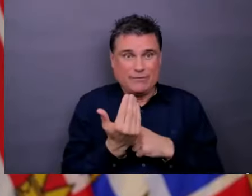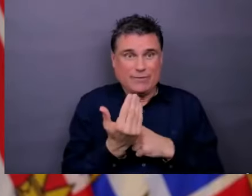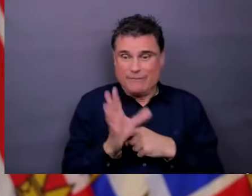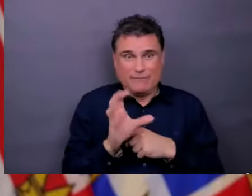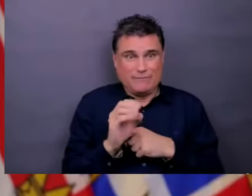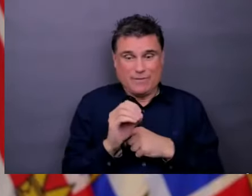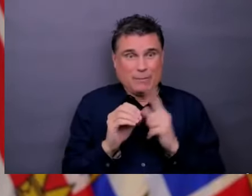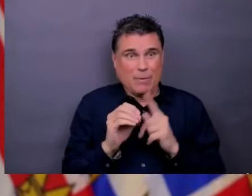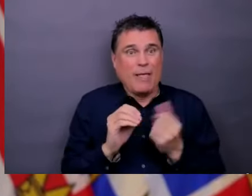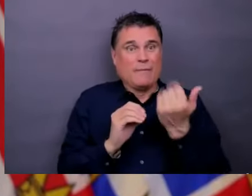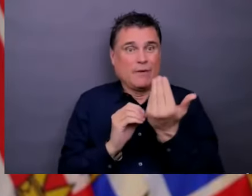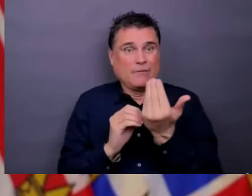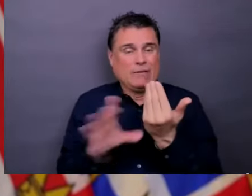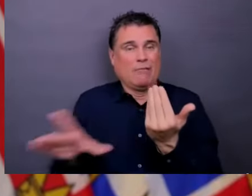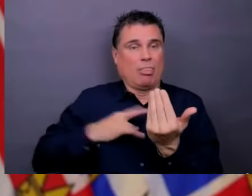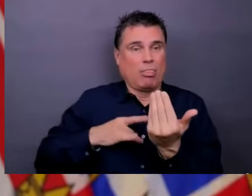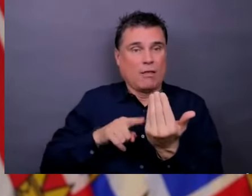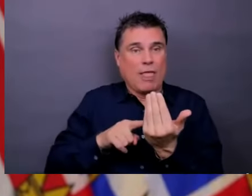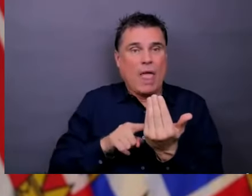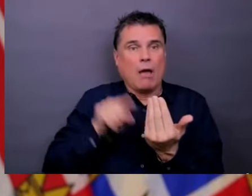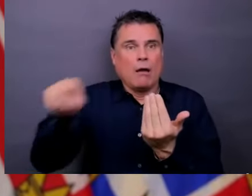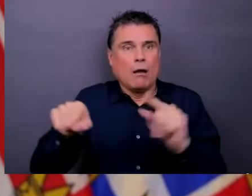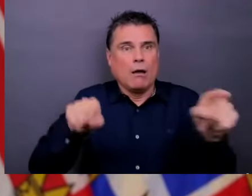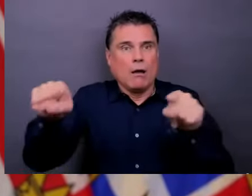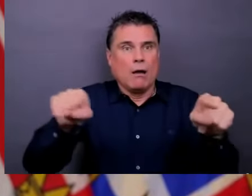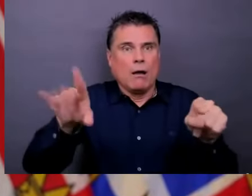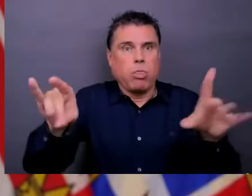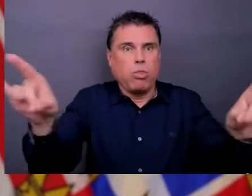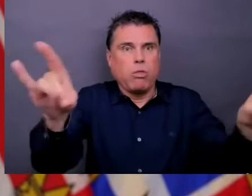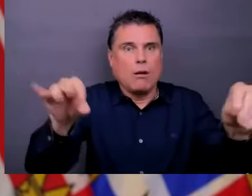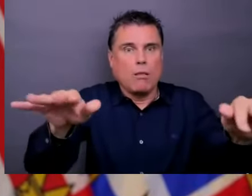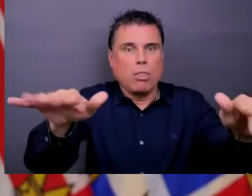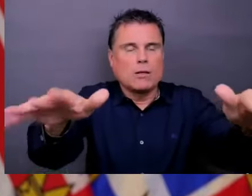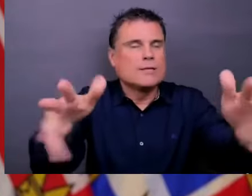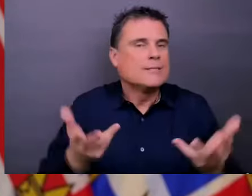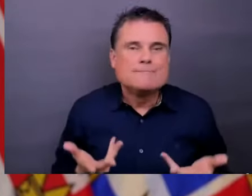or business or every place all at the same